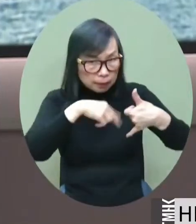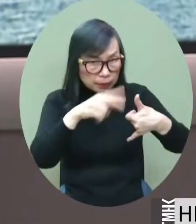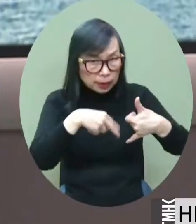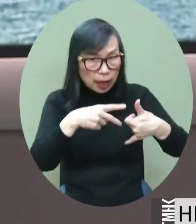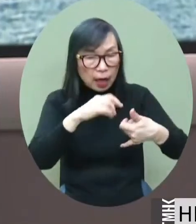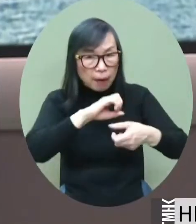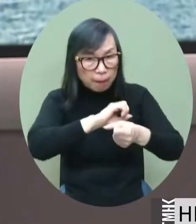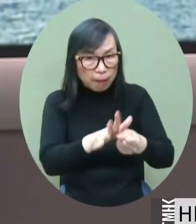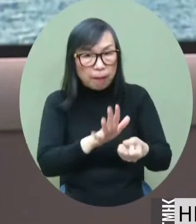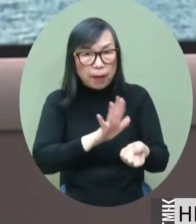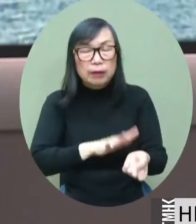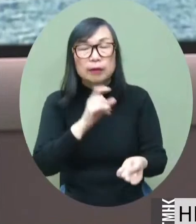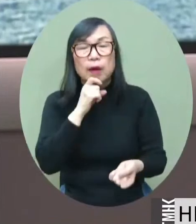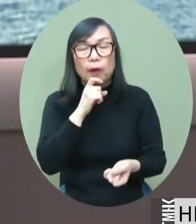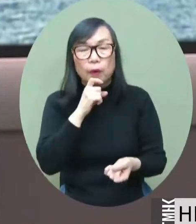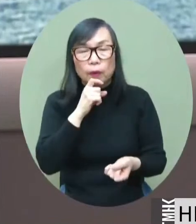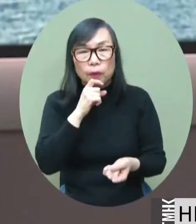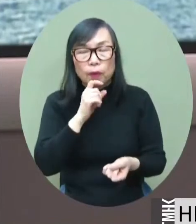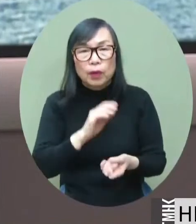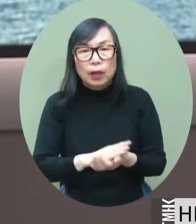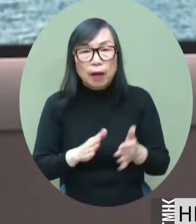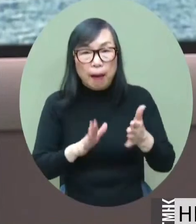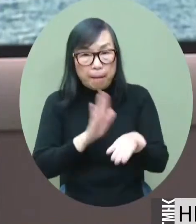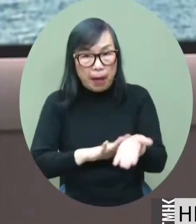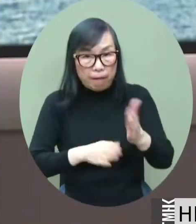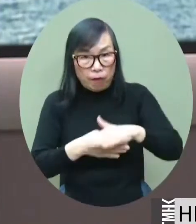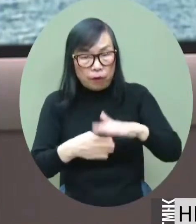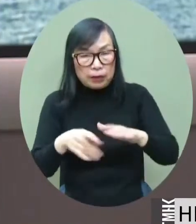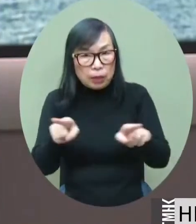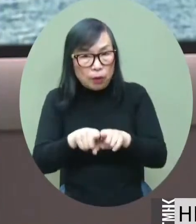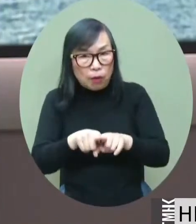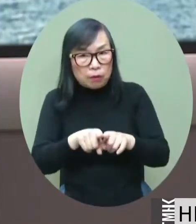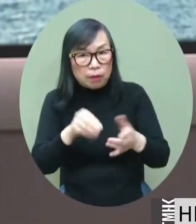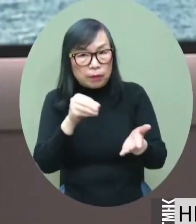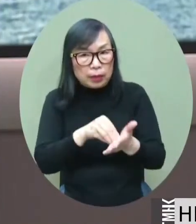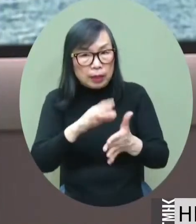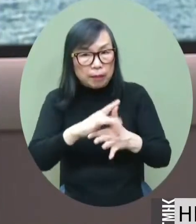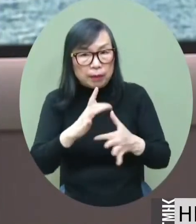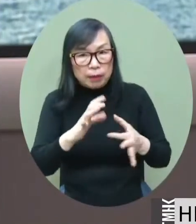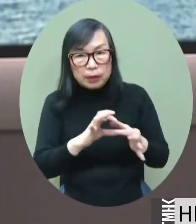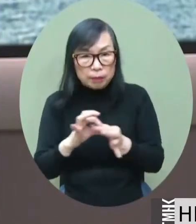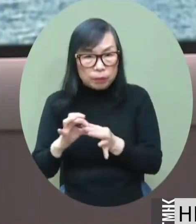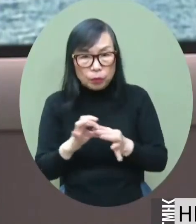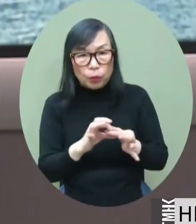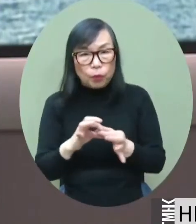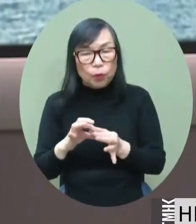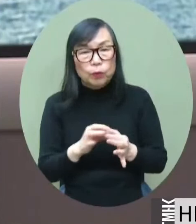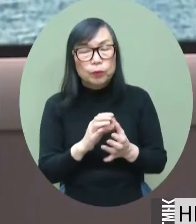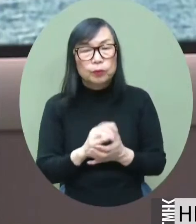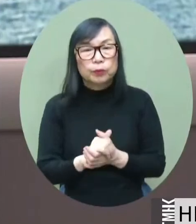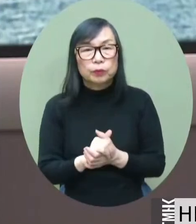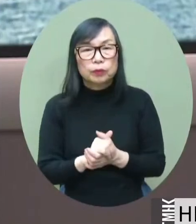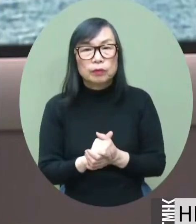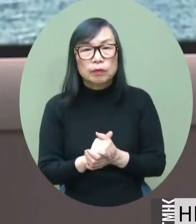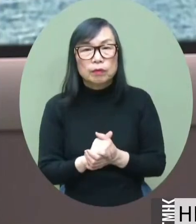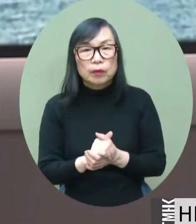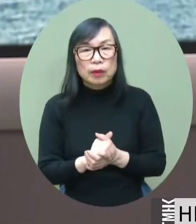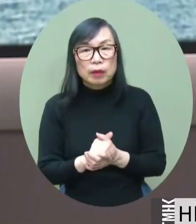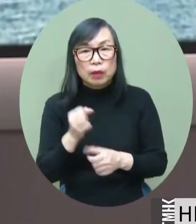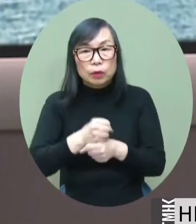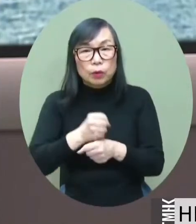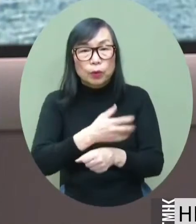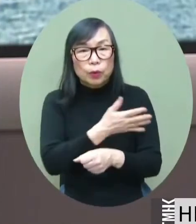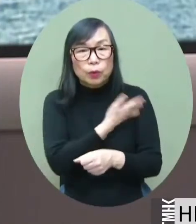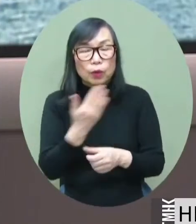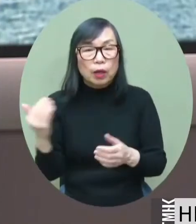patients were detected positive on admission screening and testing. And 13 patients staying in the same ward were listed as